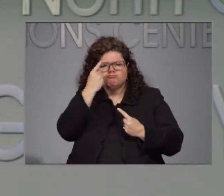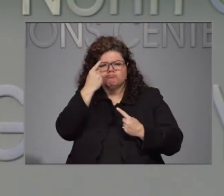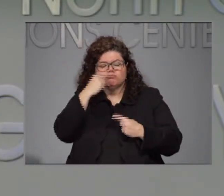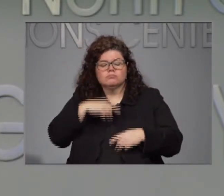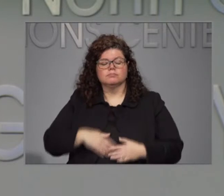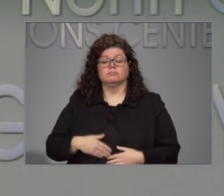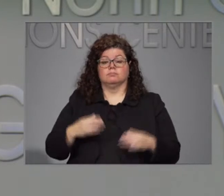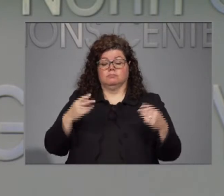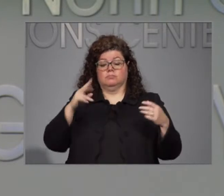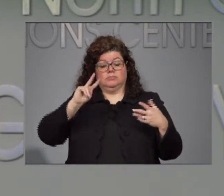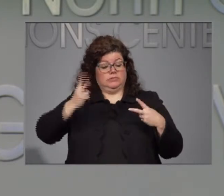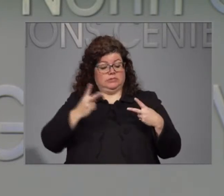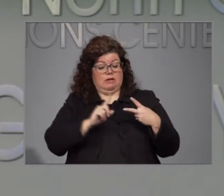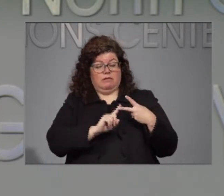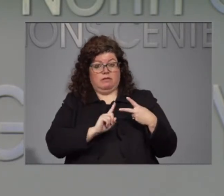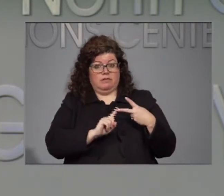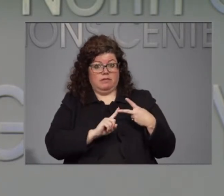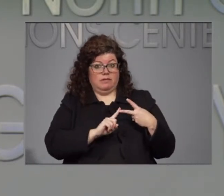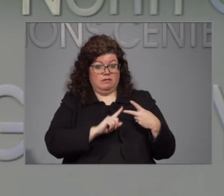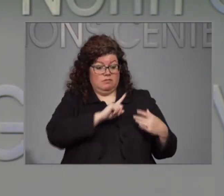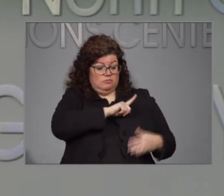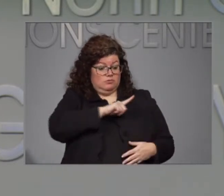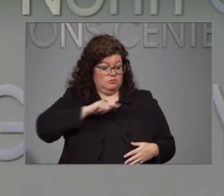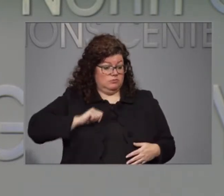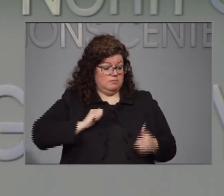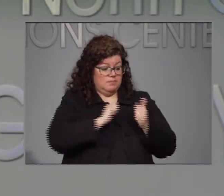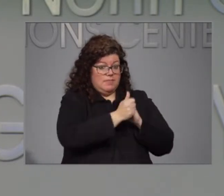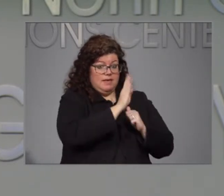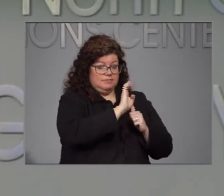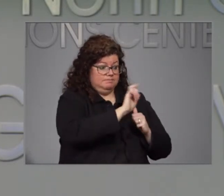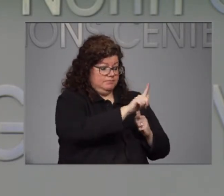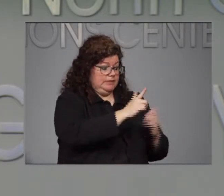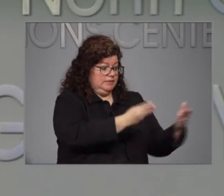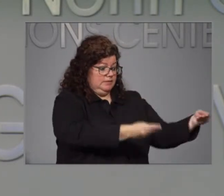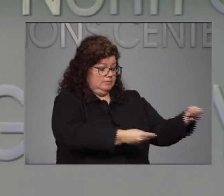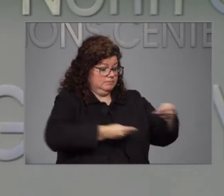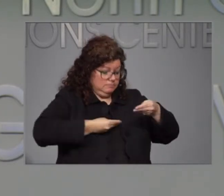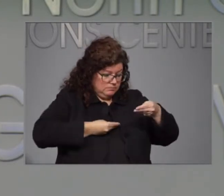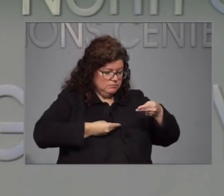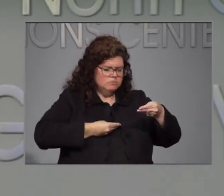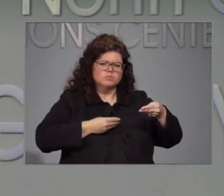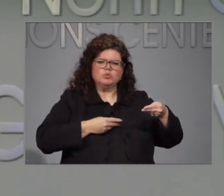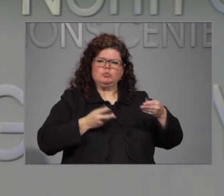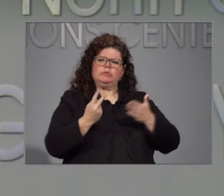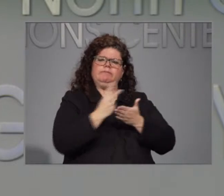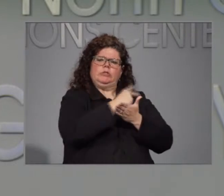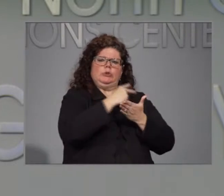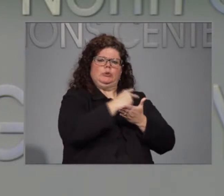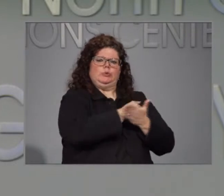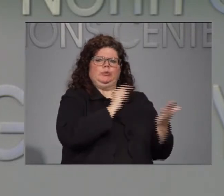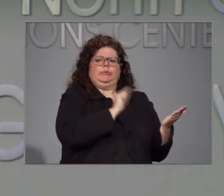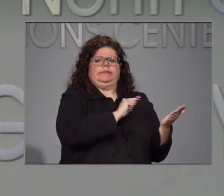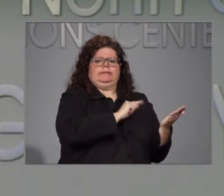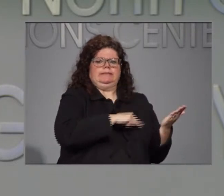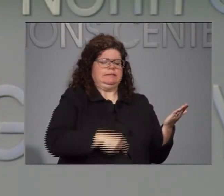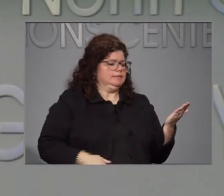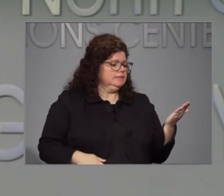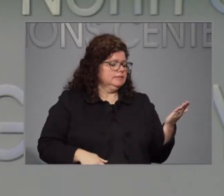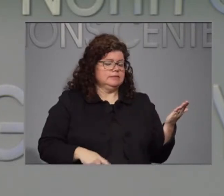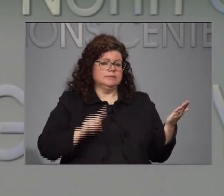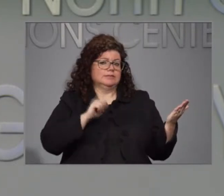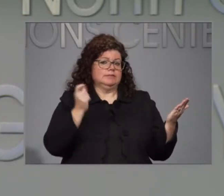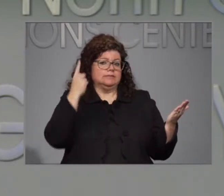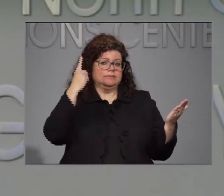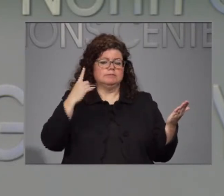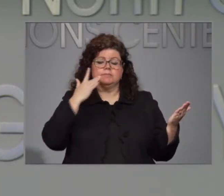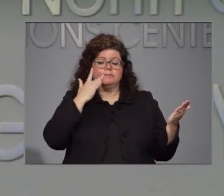legislation. Obviously, we would rather do it through executive order because I think that legislation makes the process